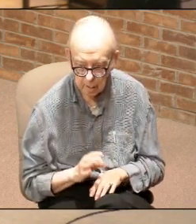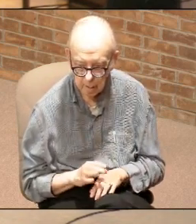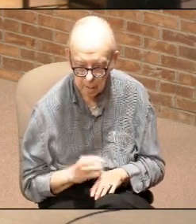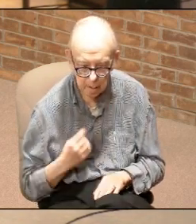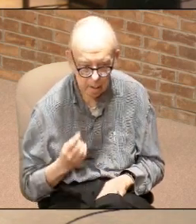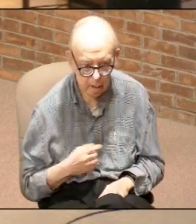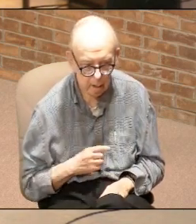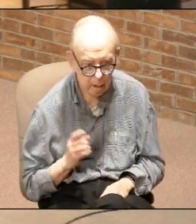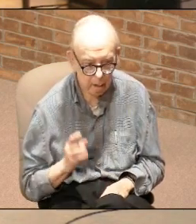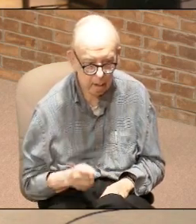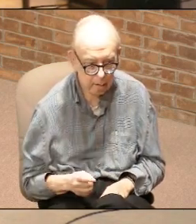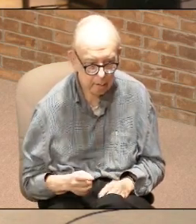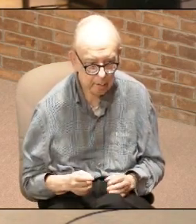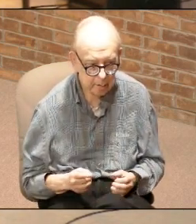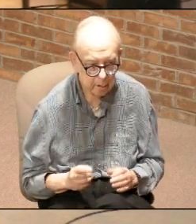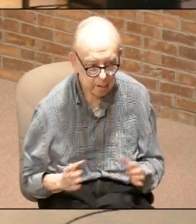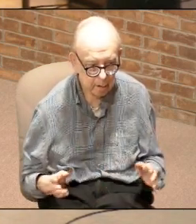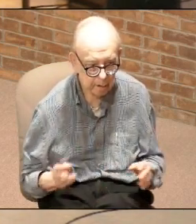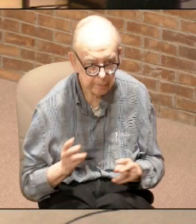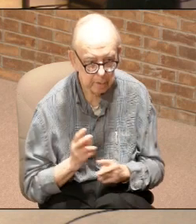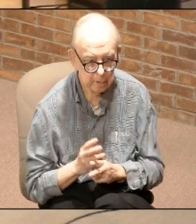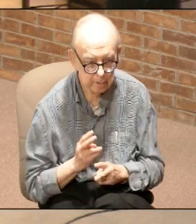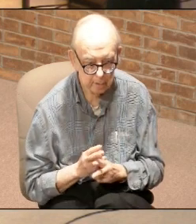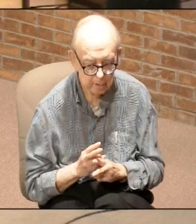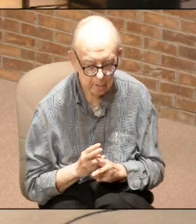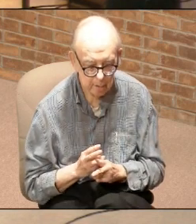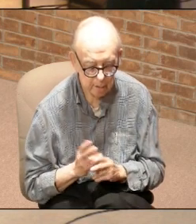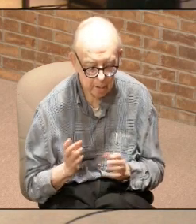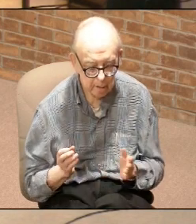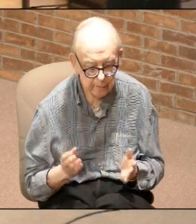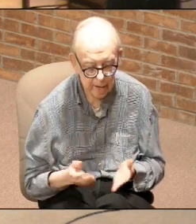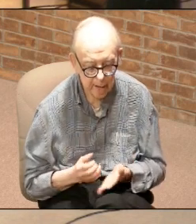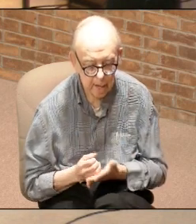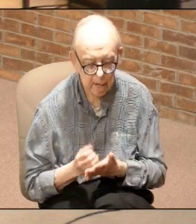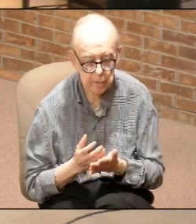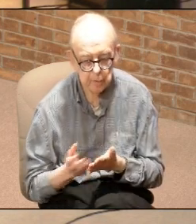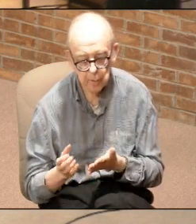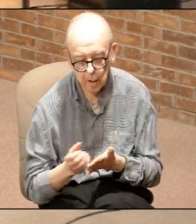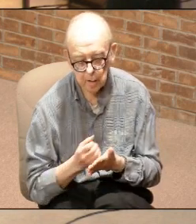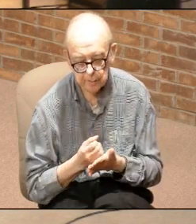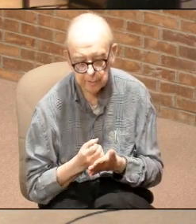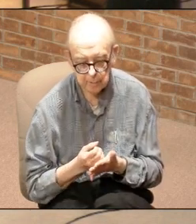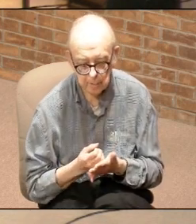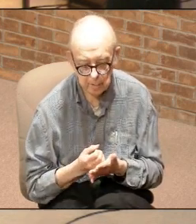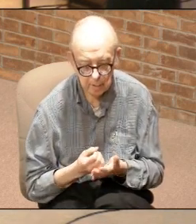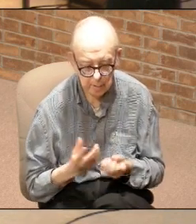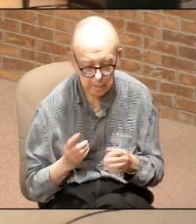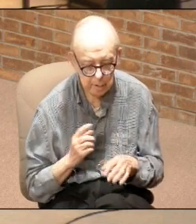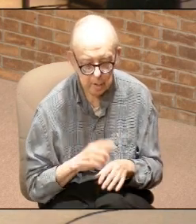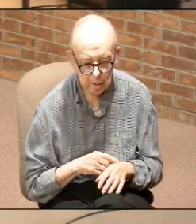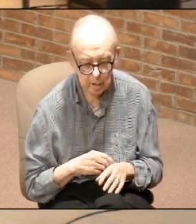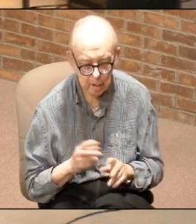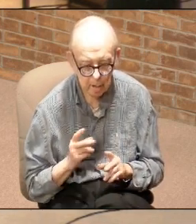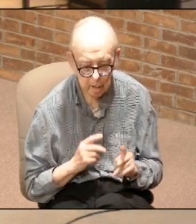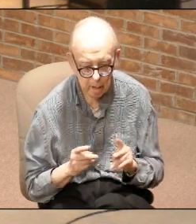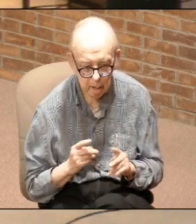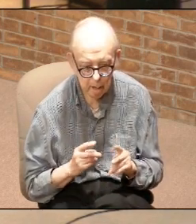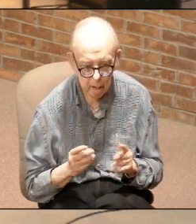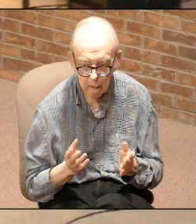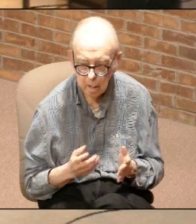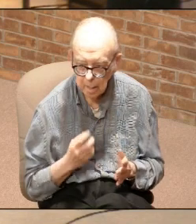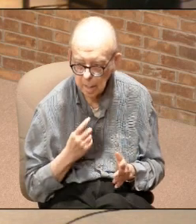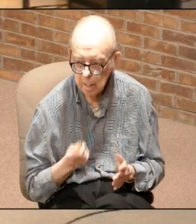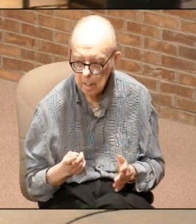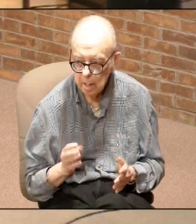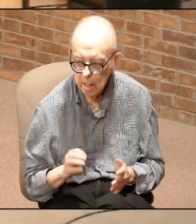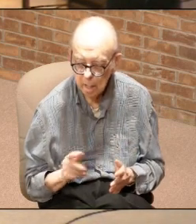we need a lot of care and a lot of direction through the harvest so many times people want to want to